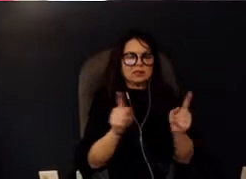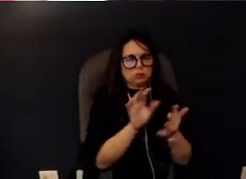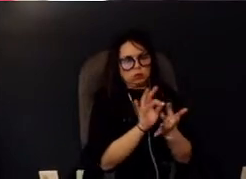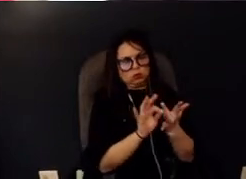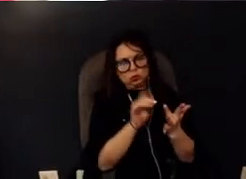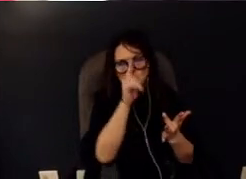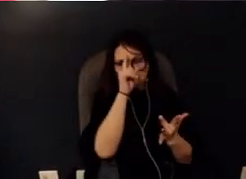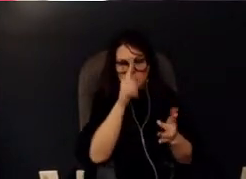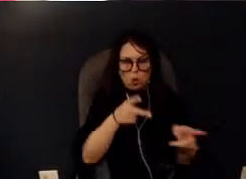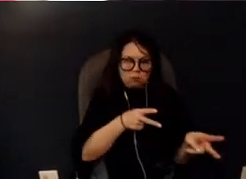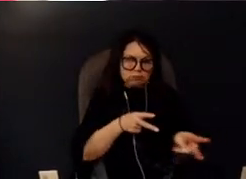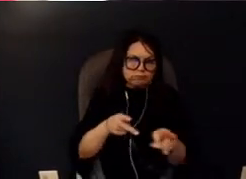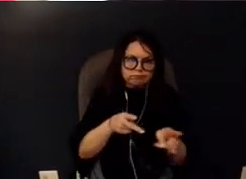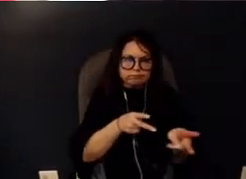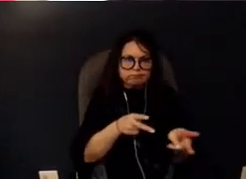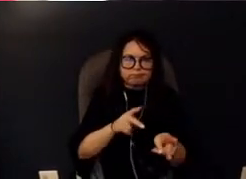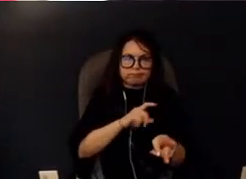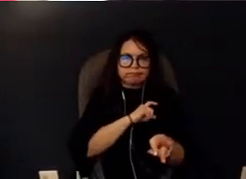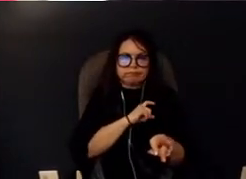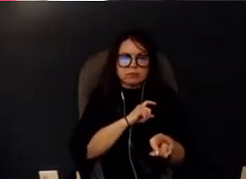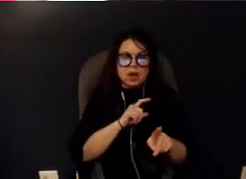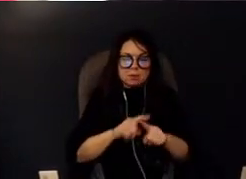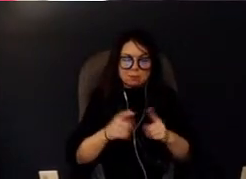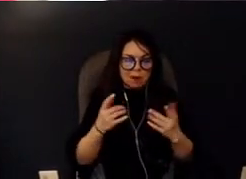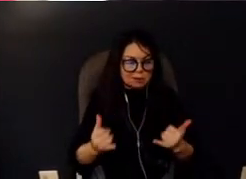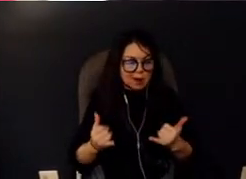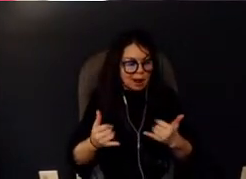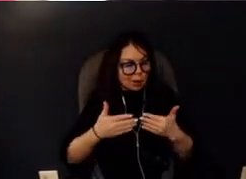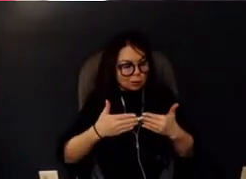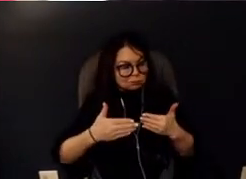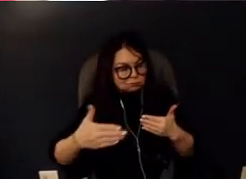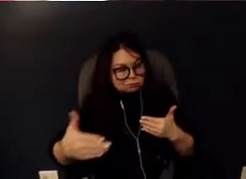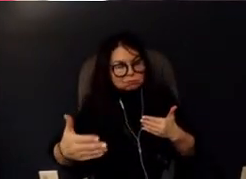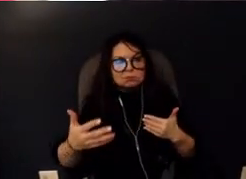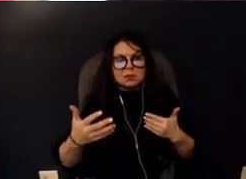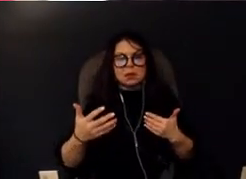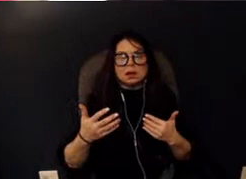moving forward is that our goal is to